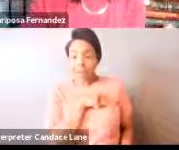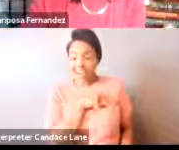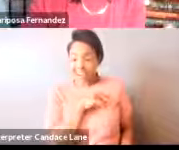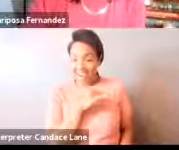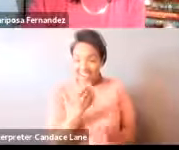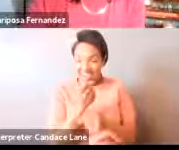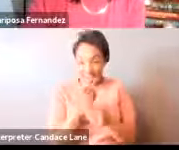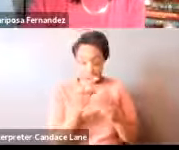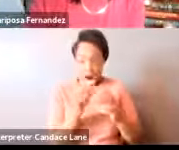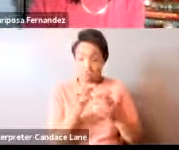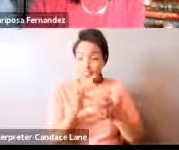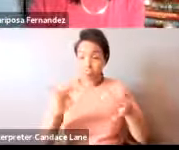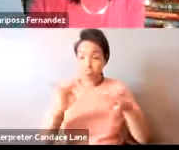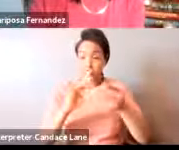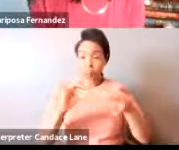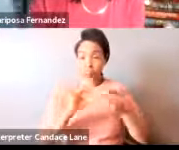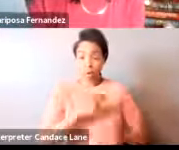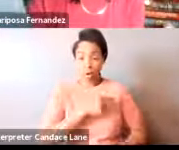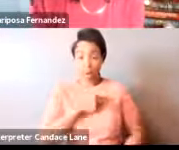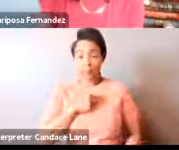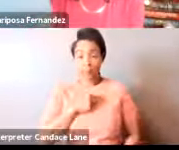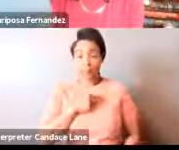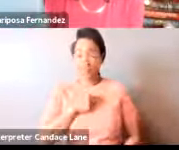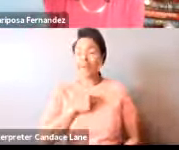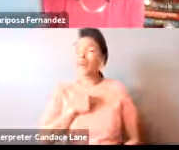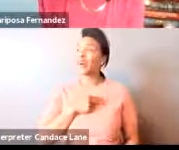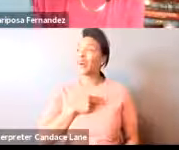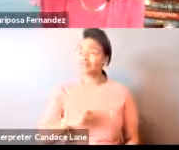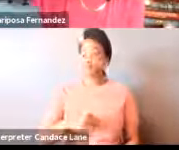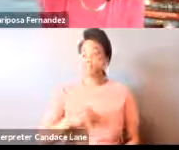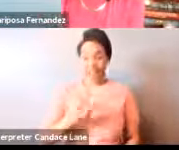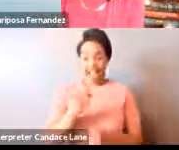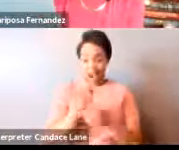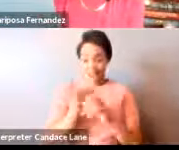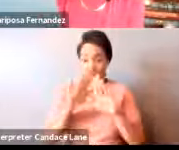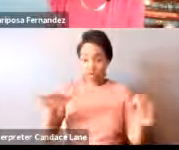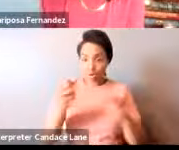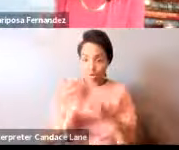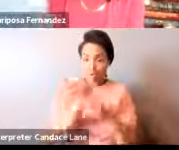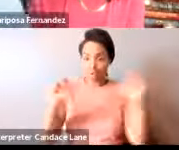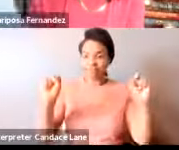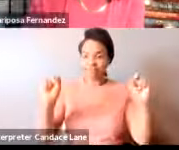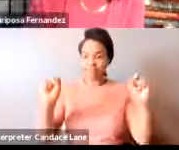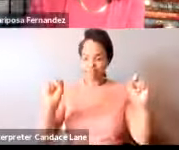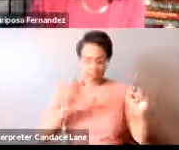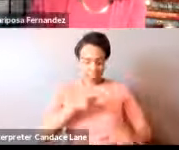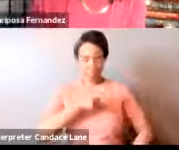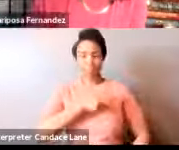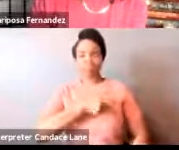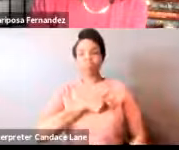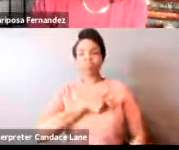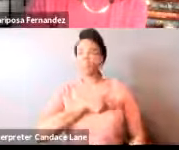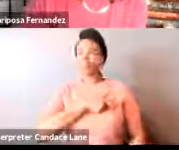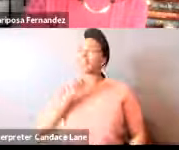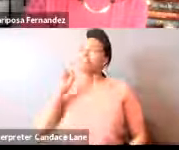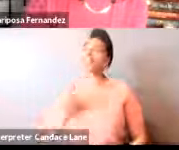I proudly wore pinned to my school uniform as I marched off to school, now part of the growing movement to save the